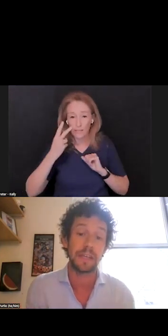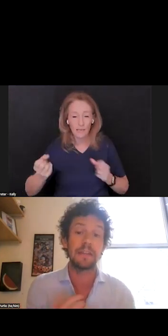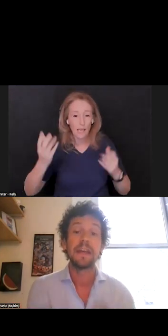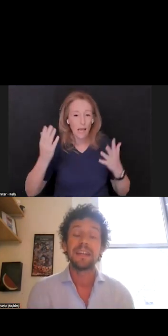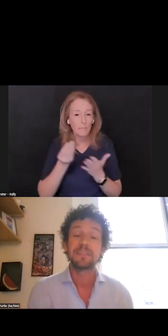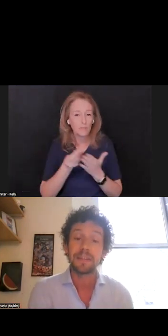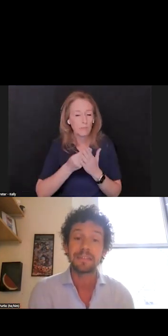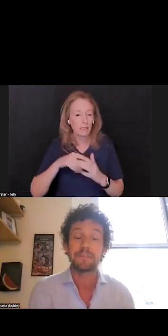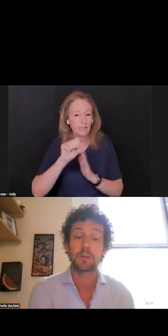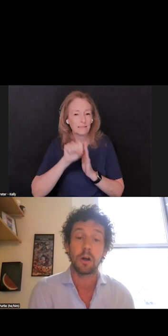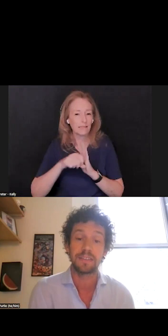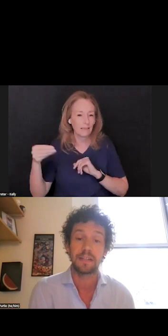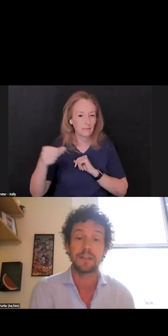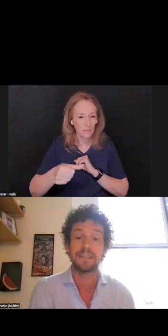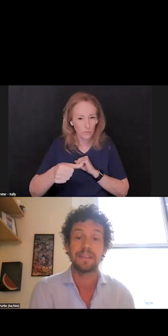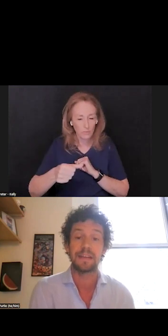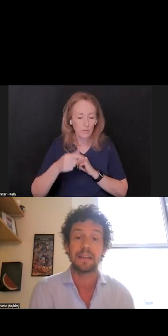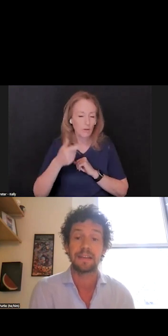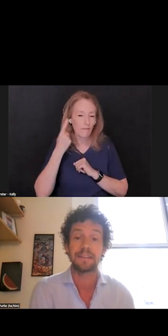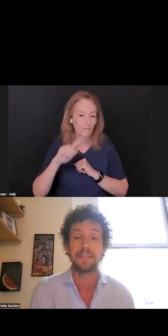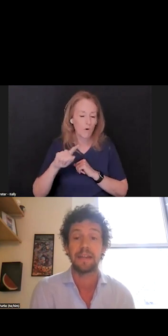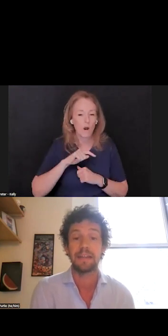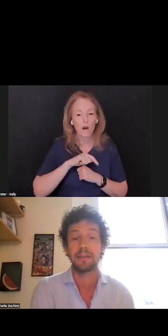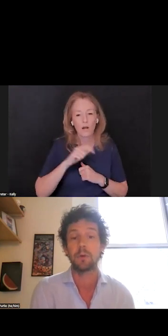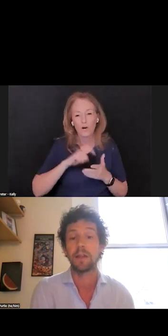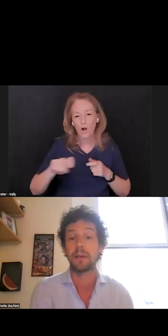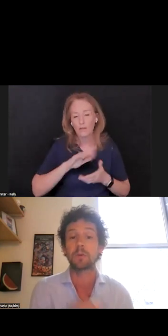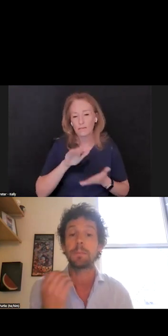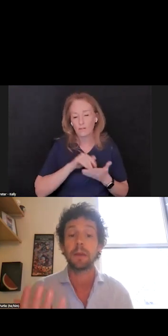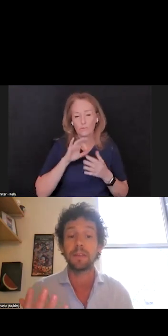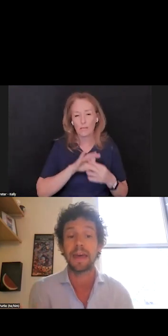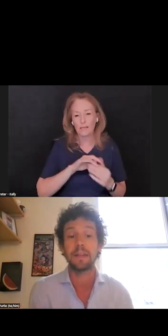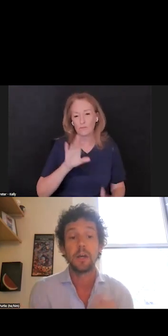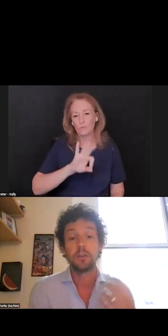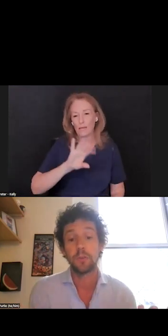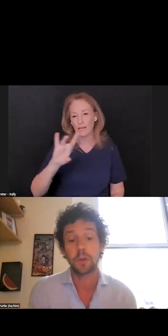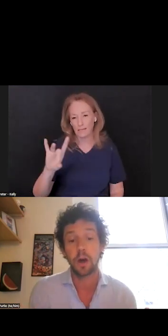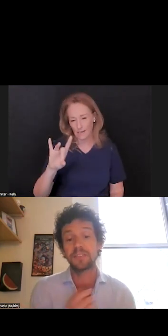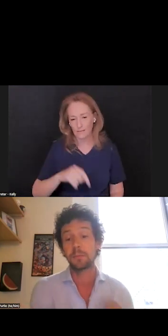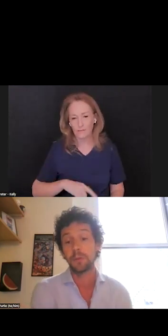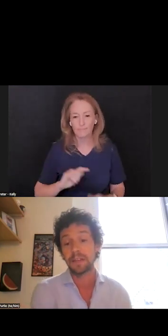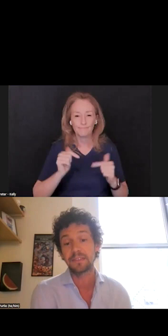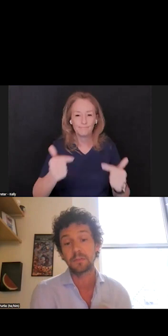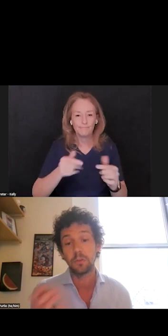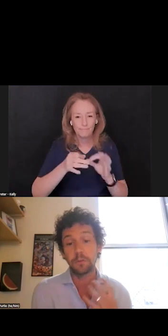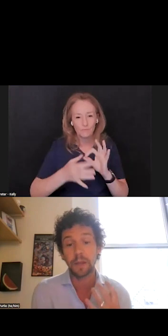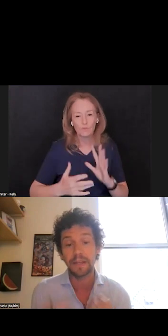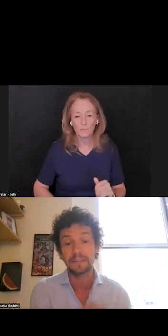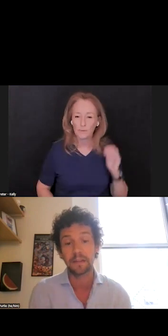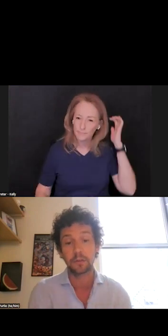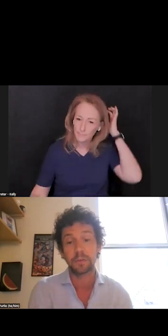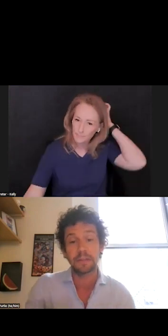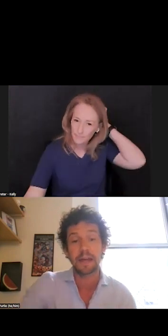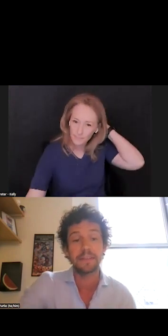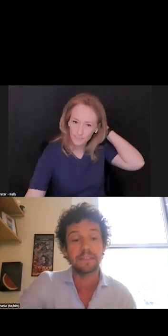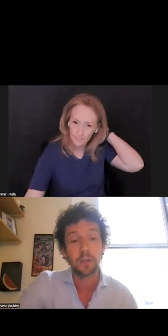putting in explicitly for call centers in the context of 988 rollout. And we're comparing that to the cost. And we're doing this two different ways.